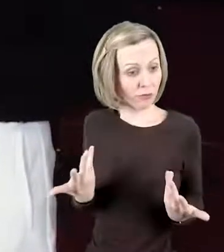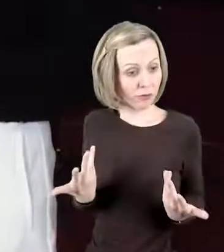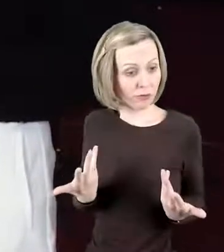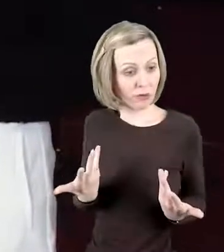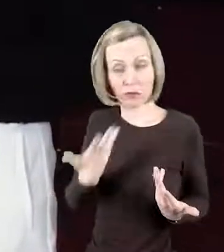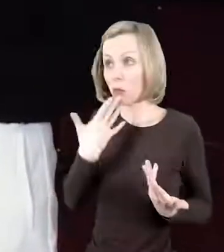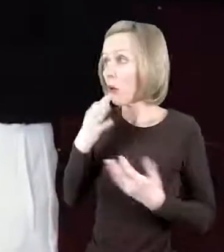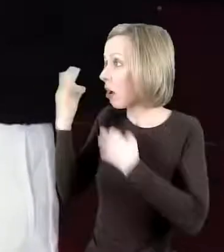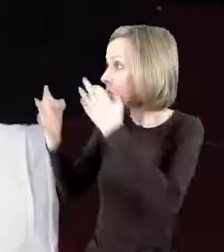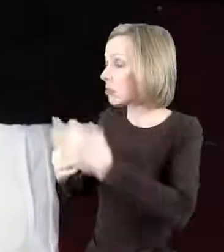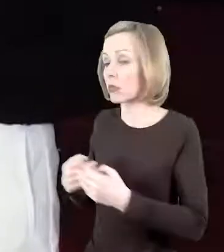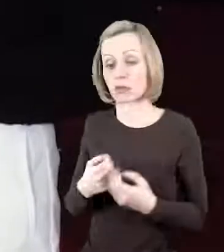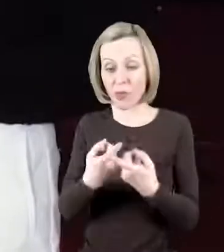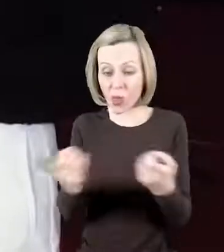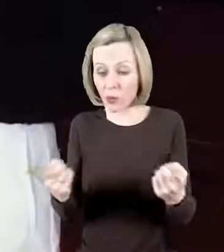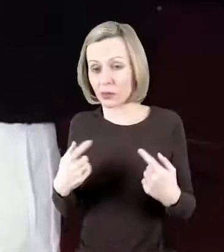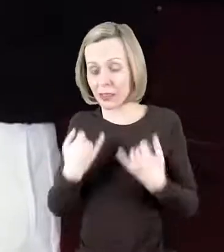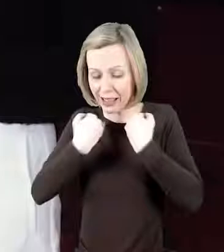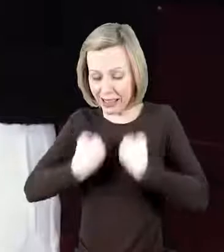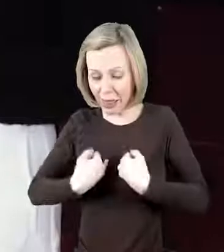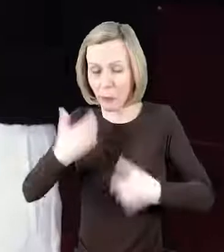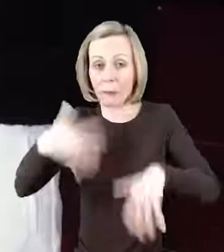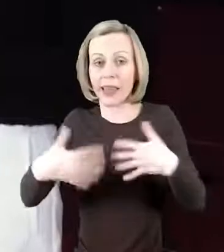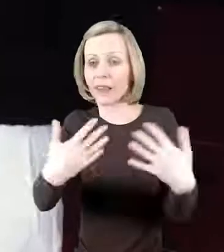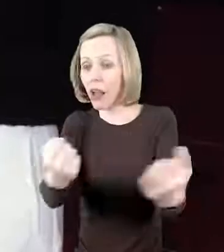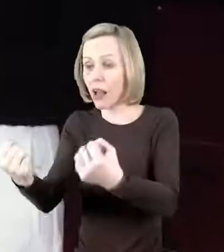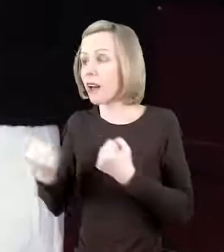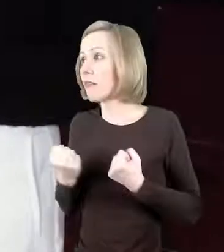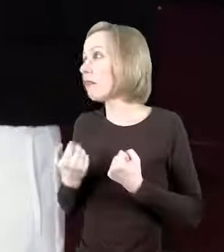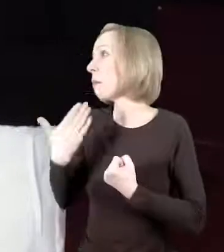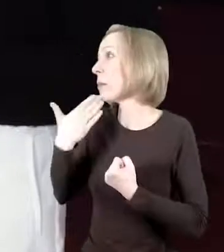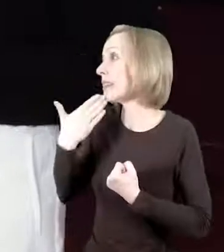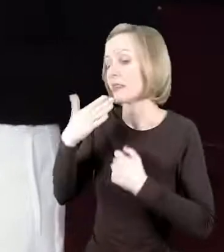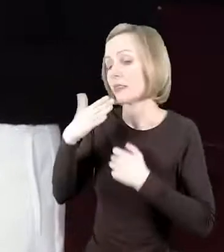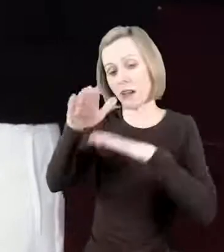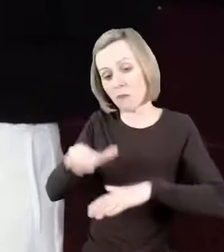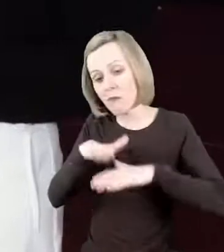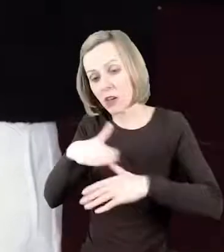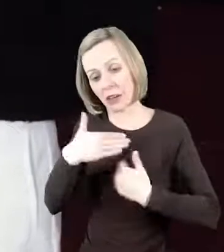who are sick and in pain. We ask you would bring healing and comfort to their bodies.